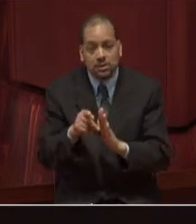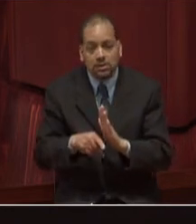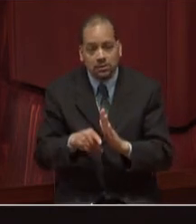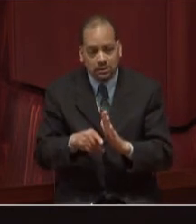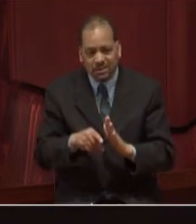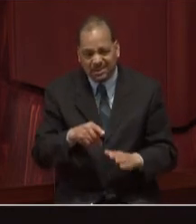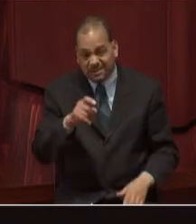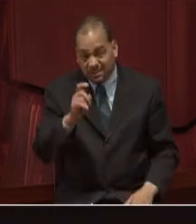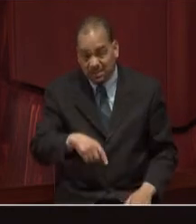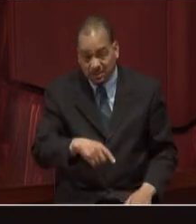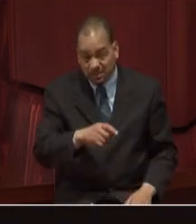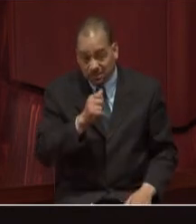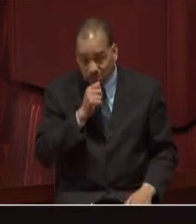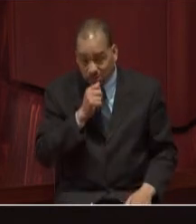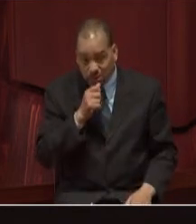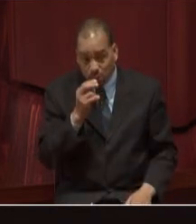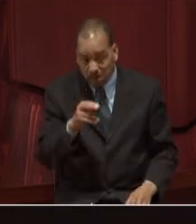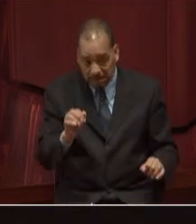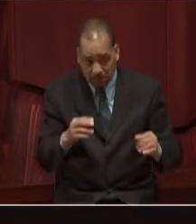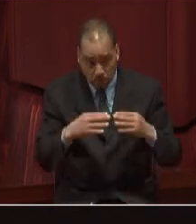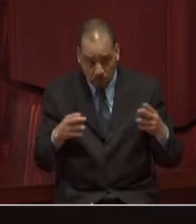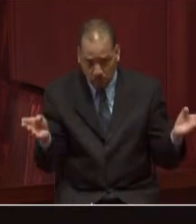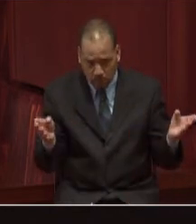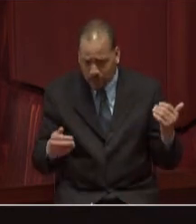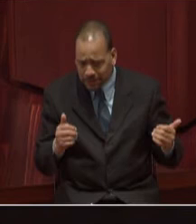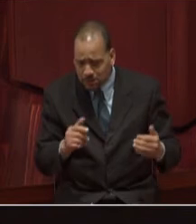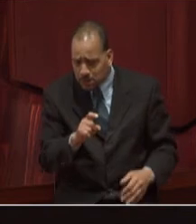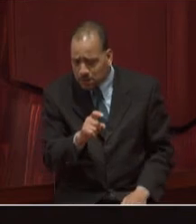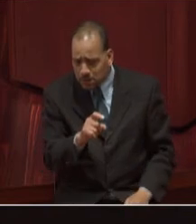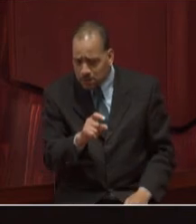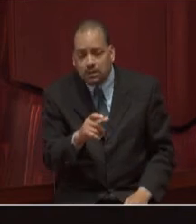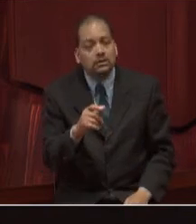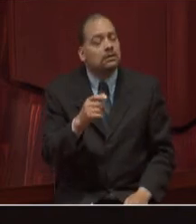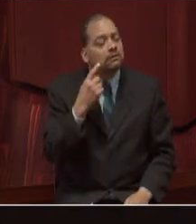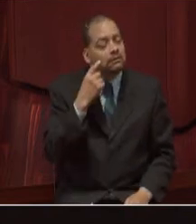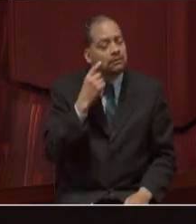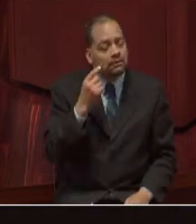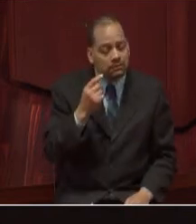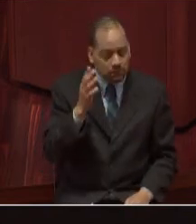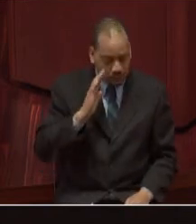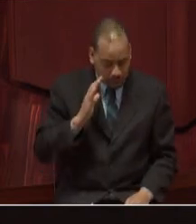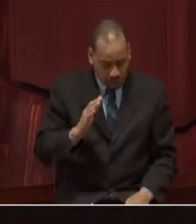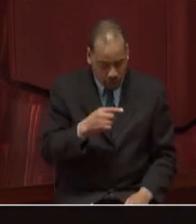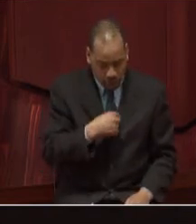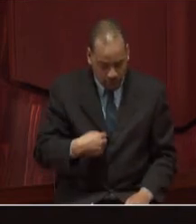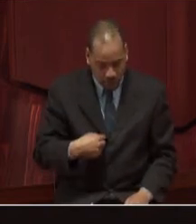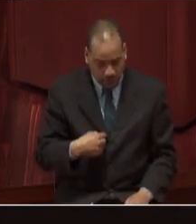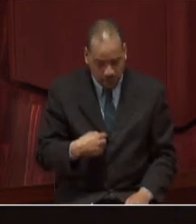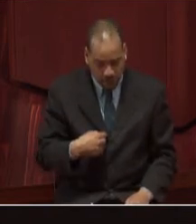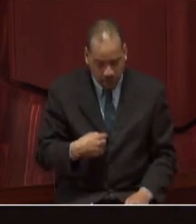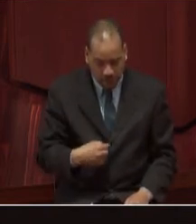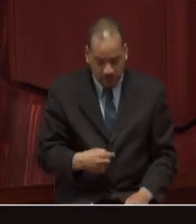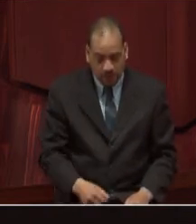secret? Well, consider this. At the time, China was killing in the